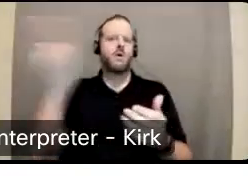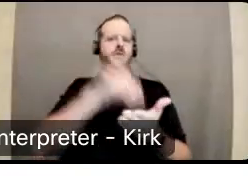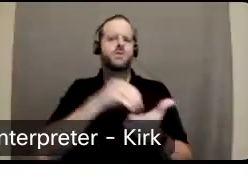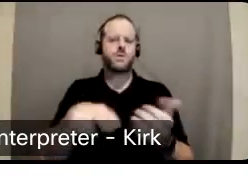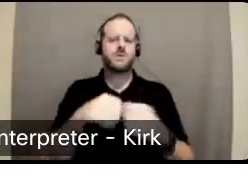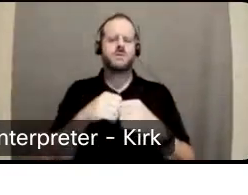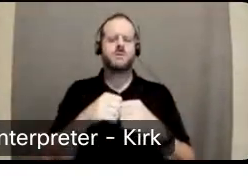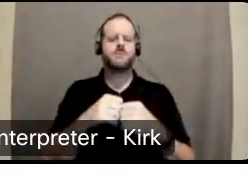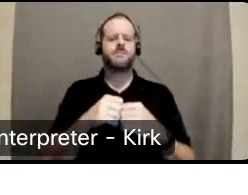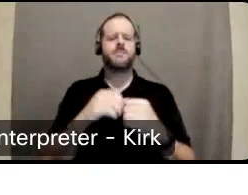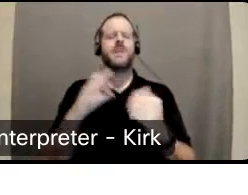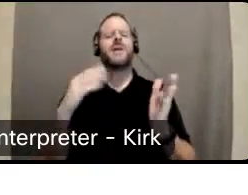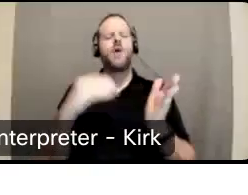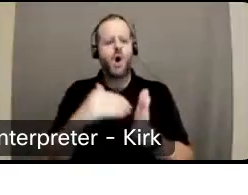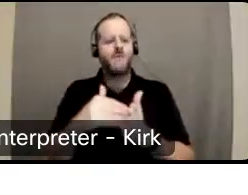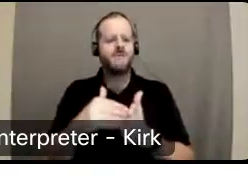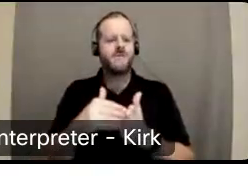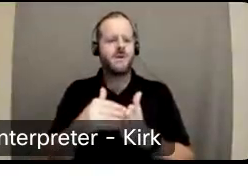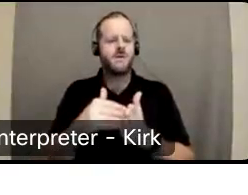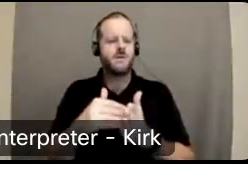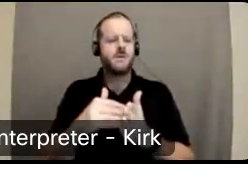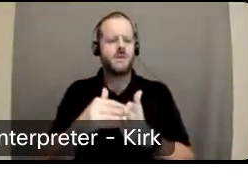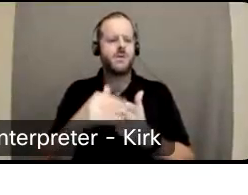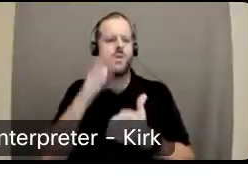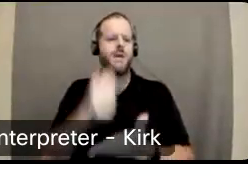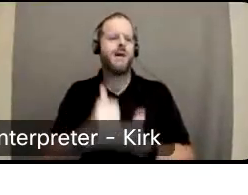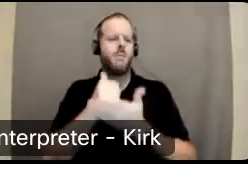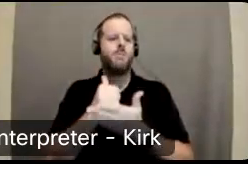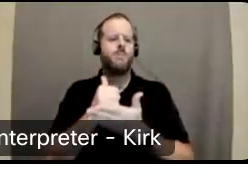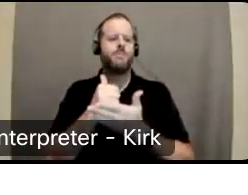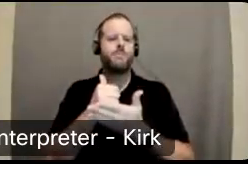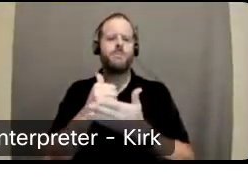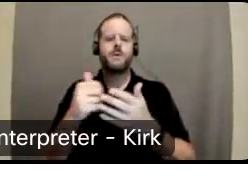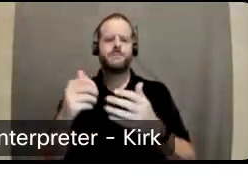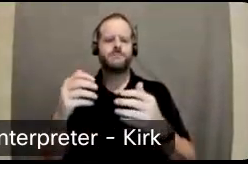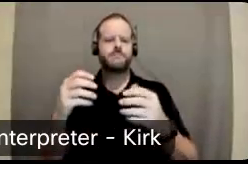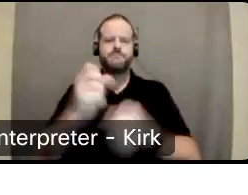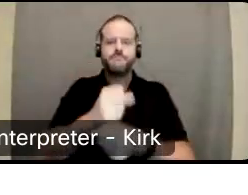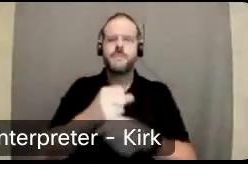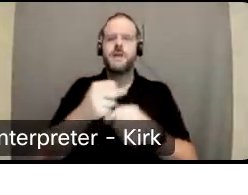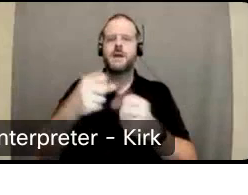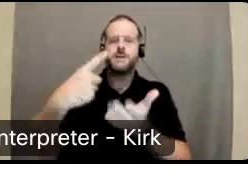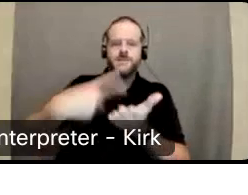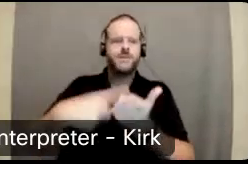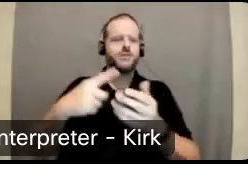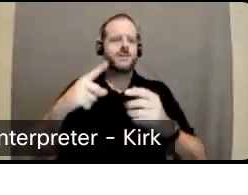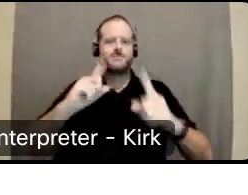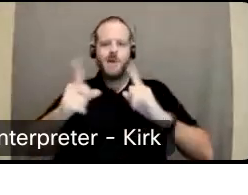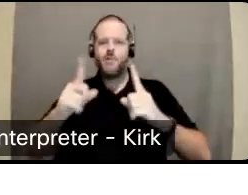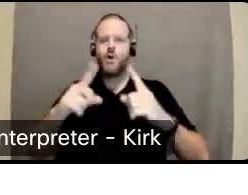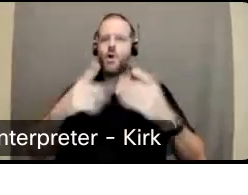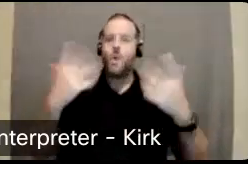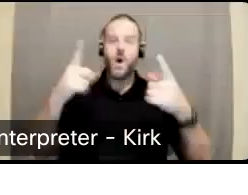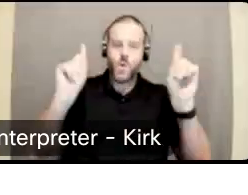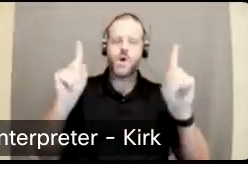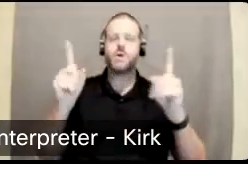think, often generates, you know, some discussion dialogue on what's worked well, what might be able to be incorporated